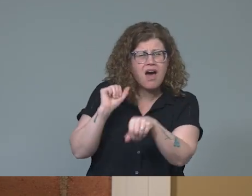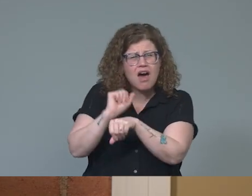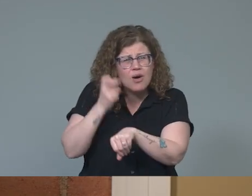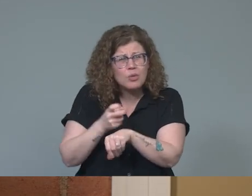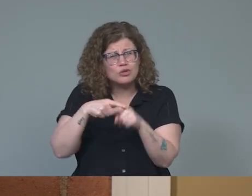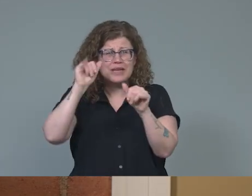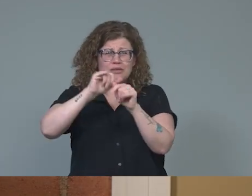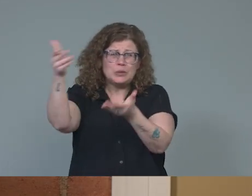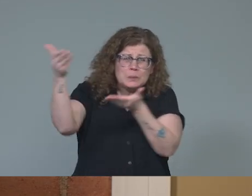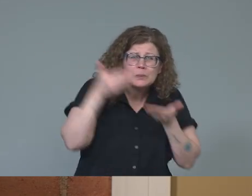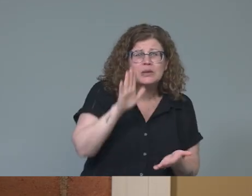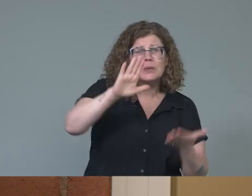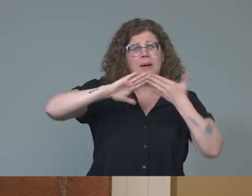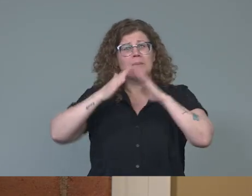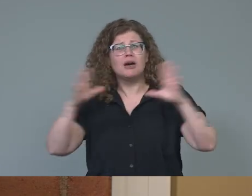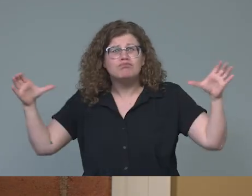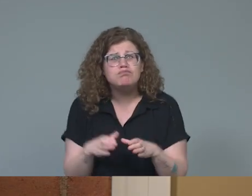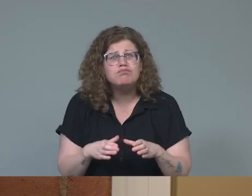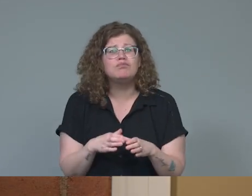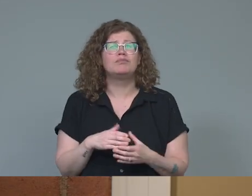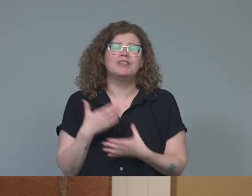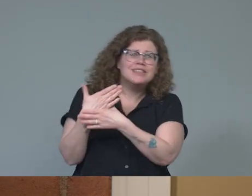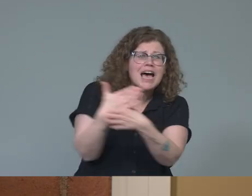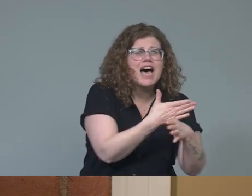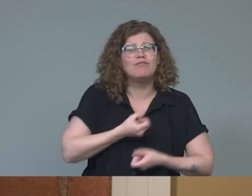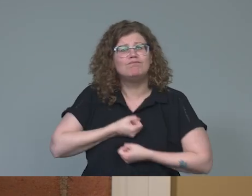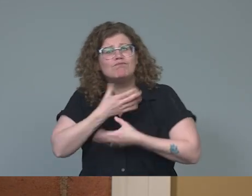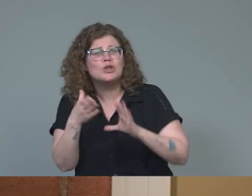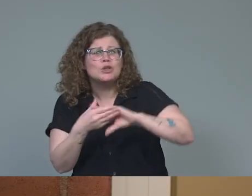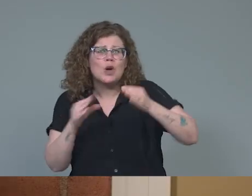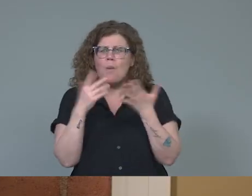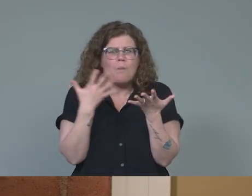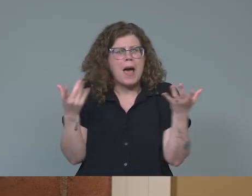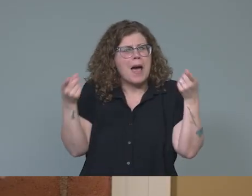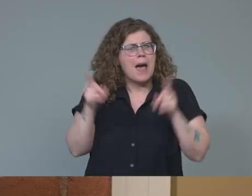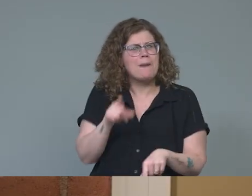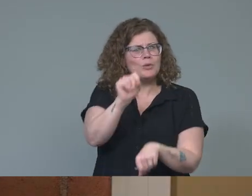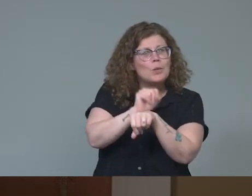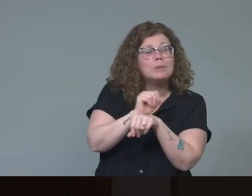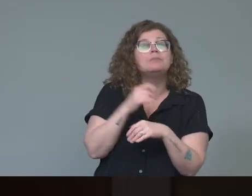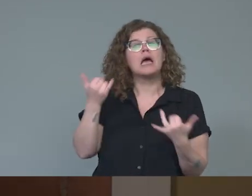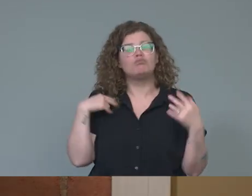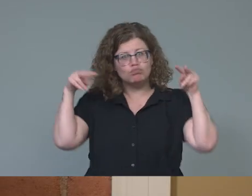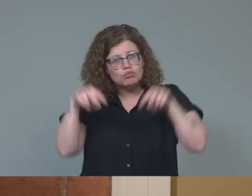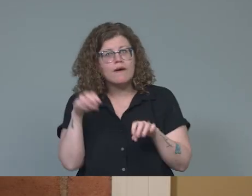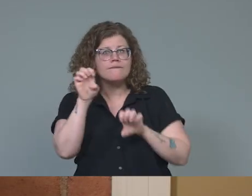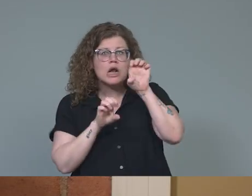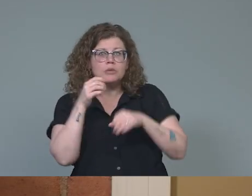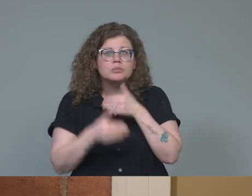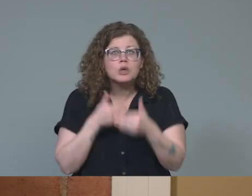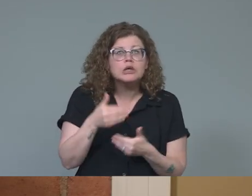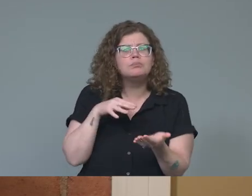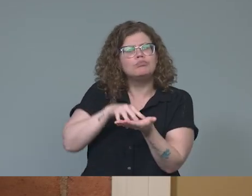do an evaluation process, learn from what happened so that you can do it all again, even better next time. So some of the